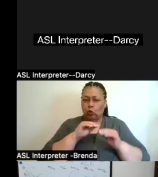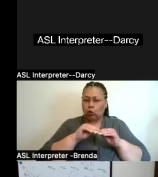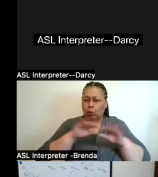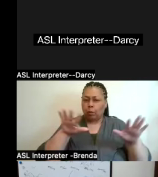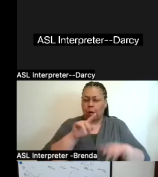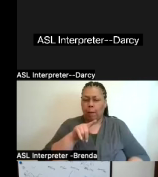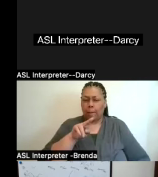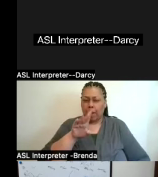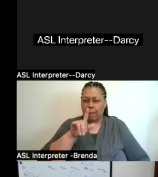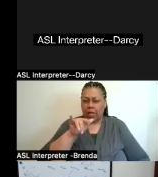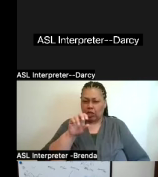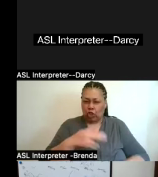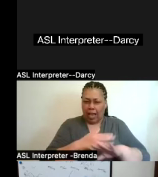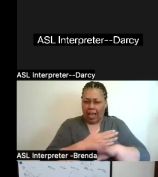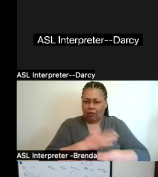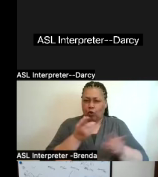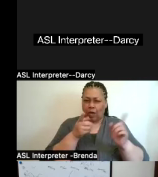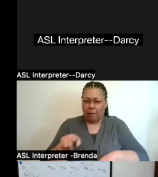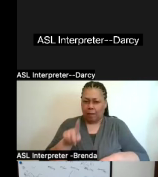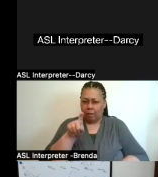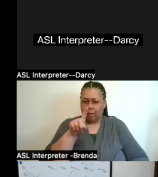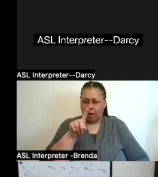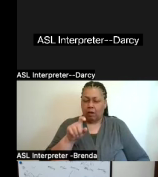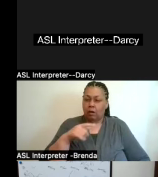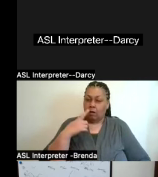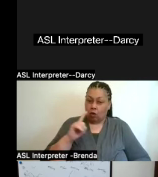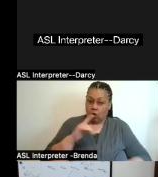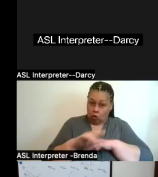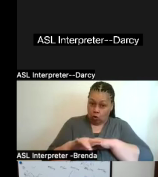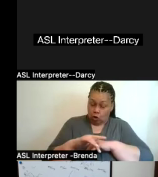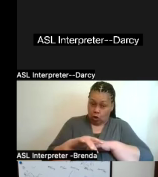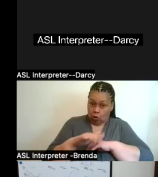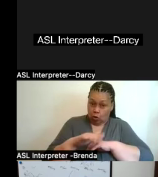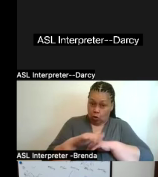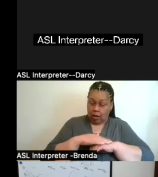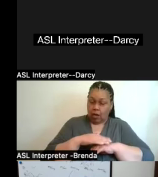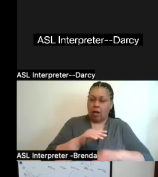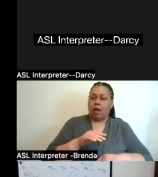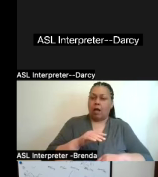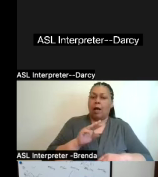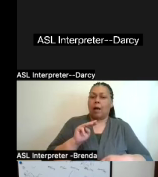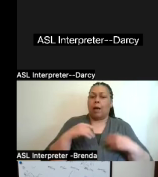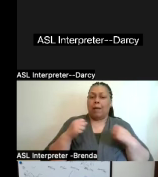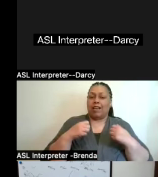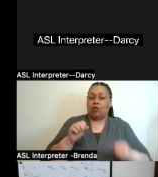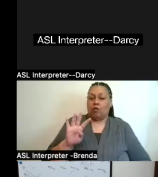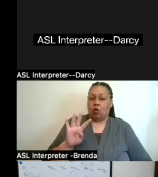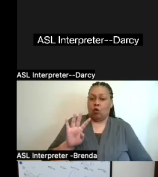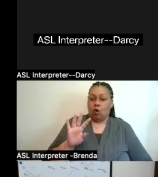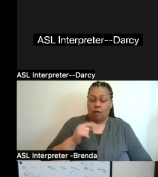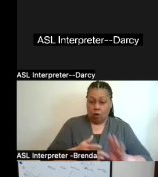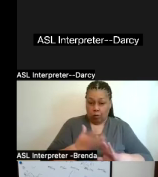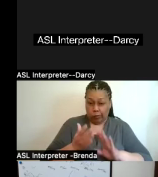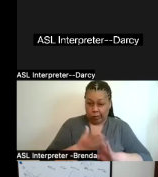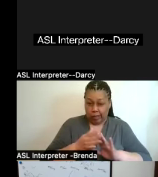So, so that's for earthquake early warning is magnitude 4. For our routine monitoring operations, we